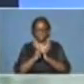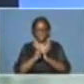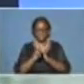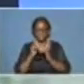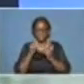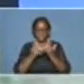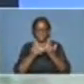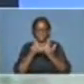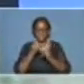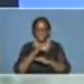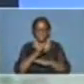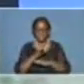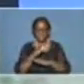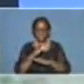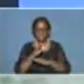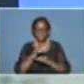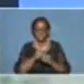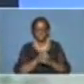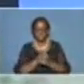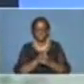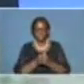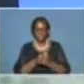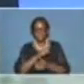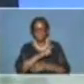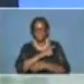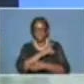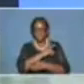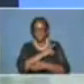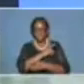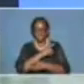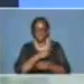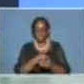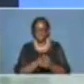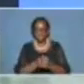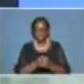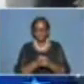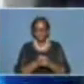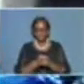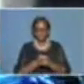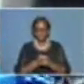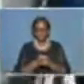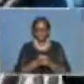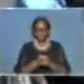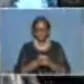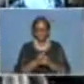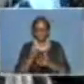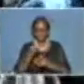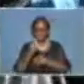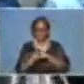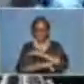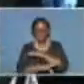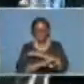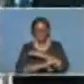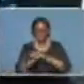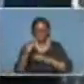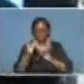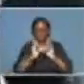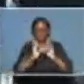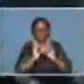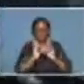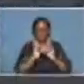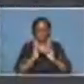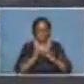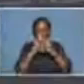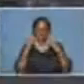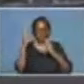LaDon Davis has the details in this next report. As the country continues to grapple with an increase in violent